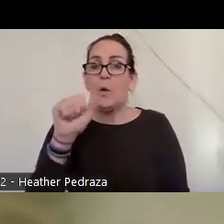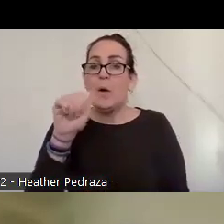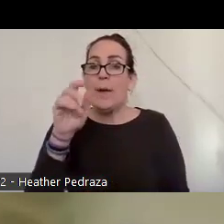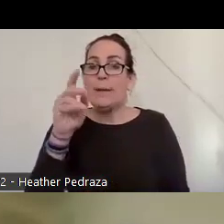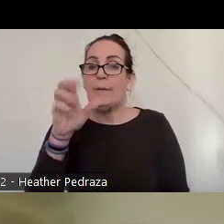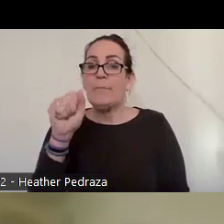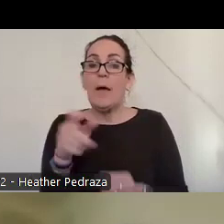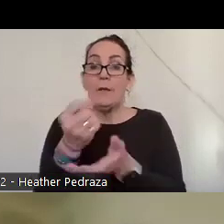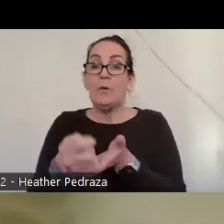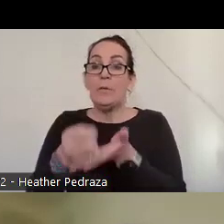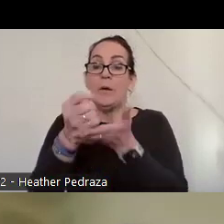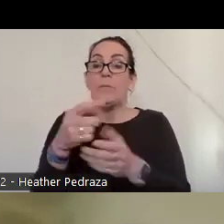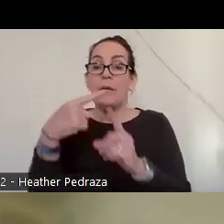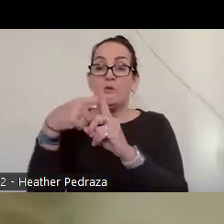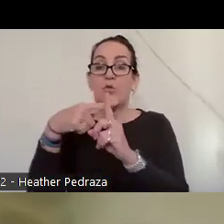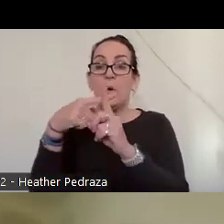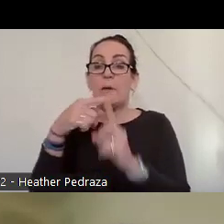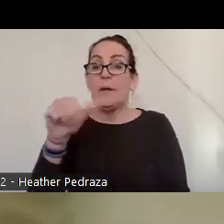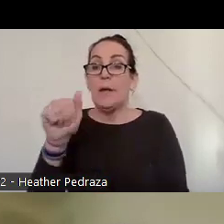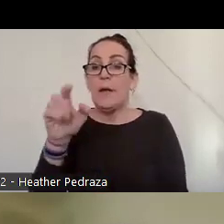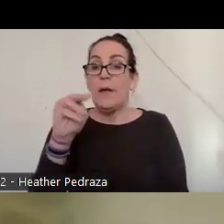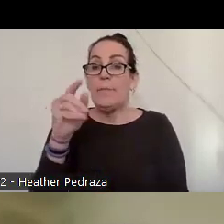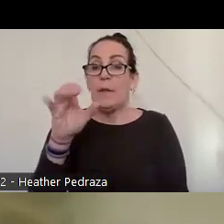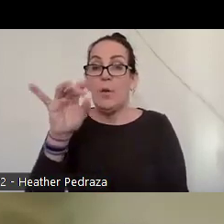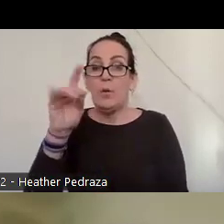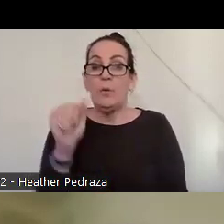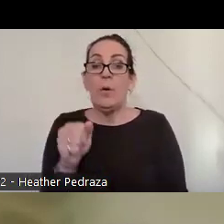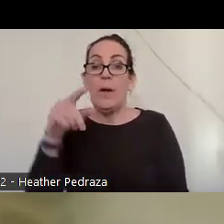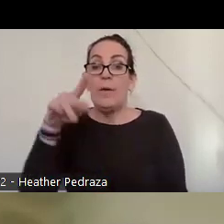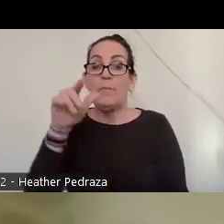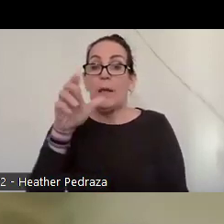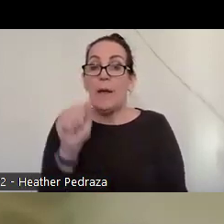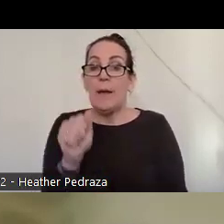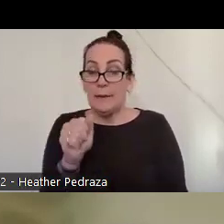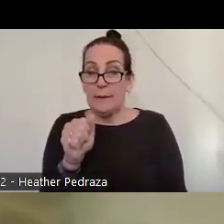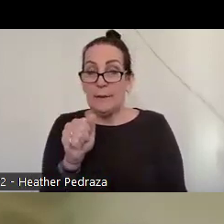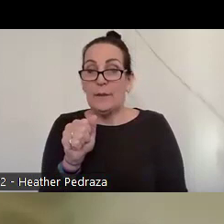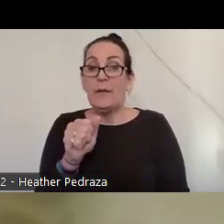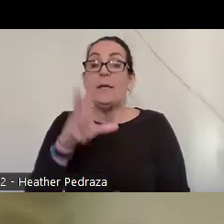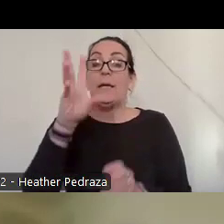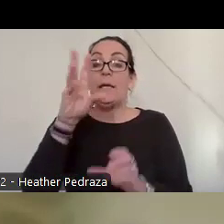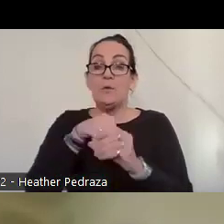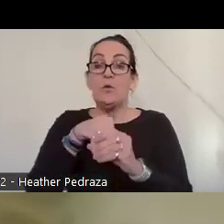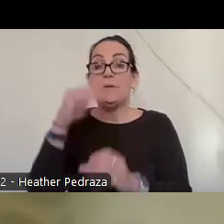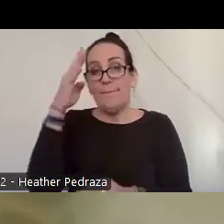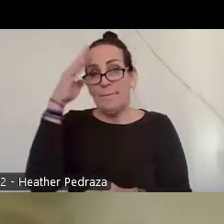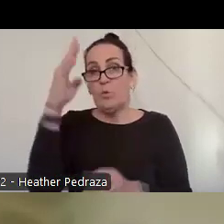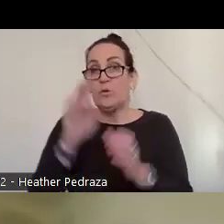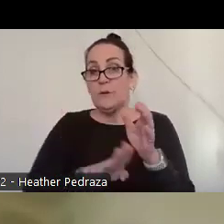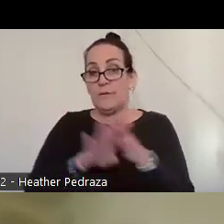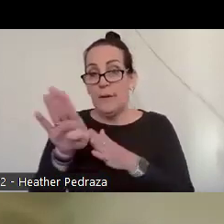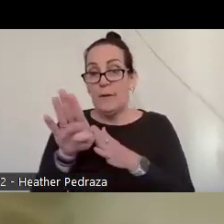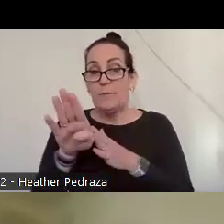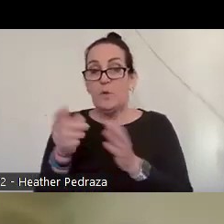could be inclusive of future developments as well, as the language would require for private insurance to